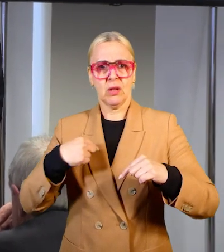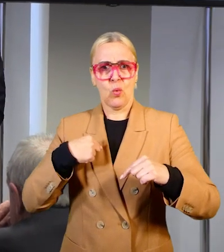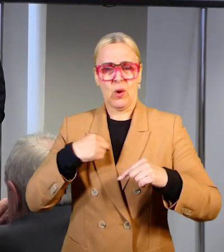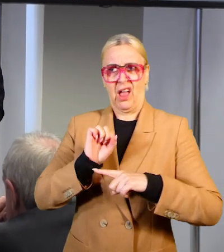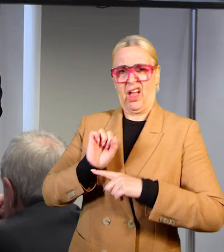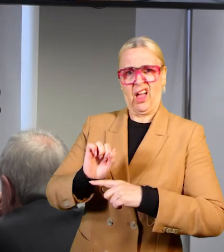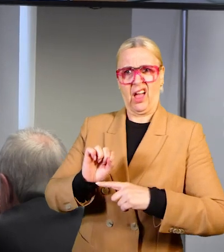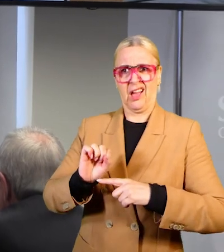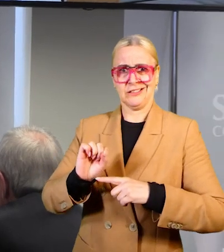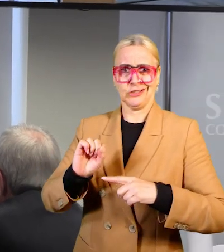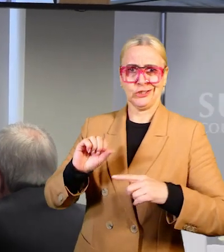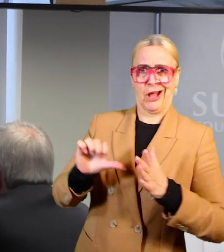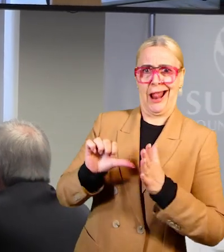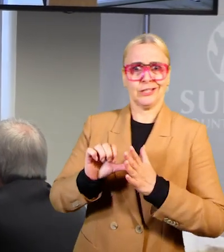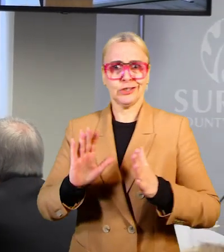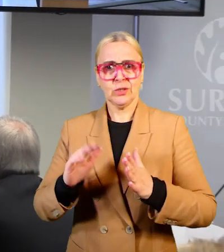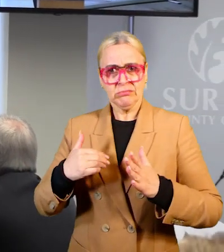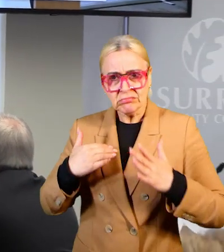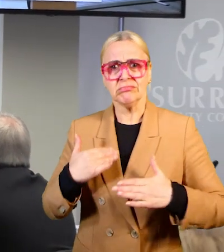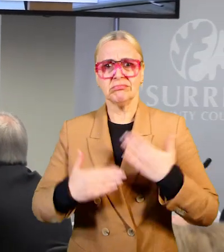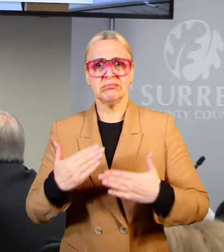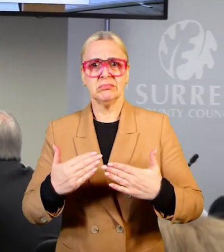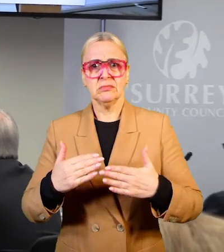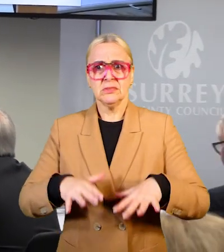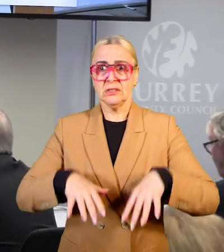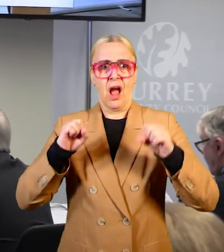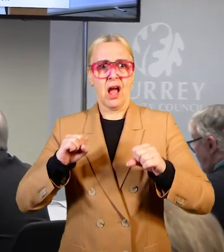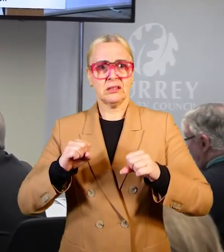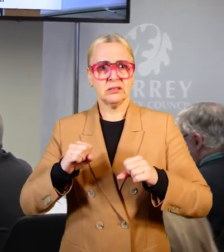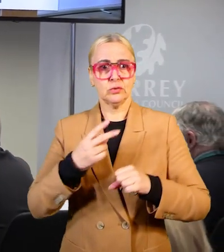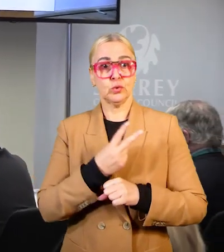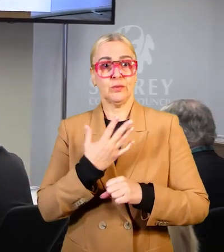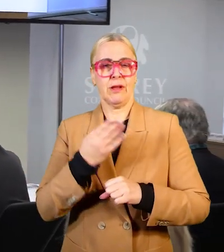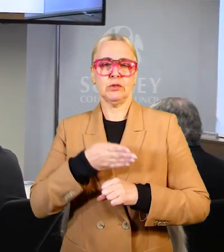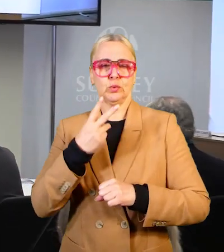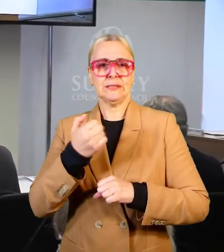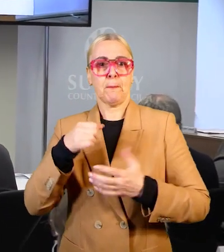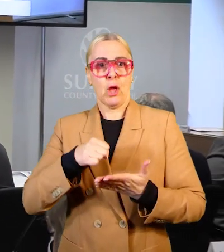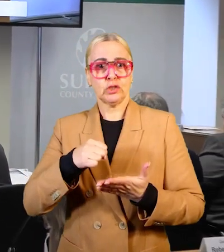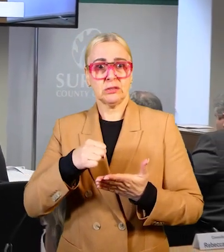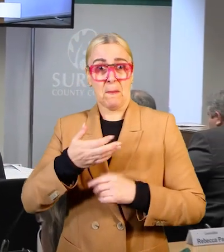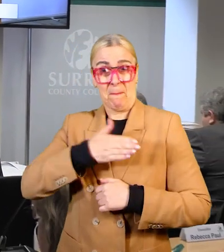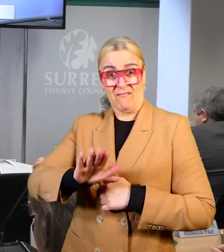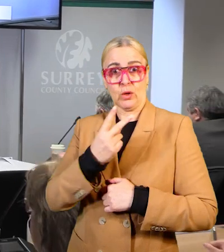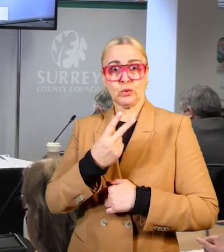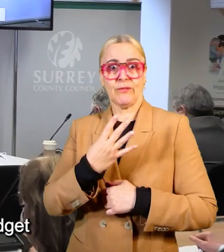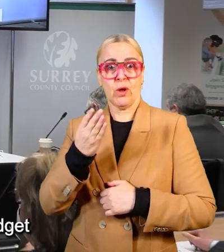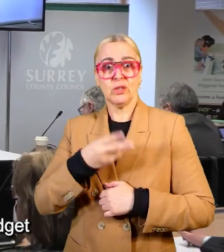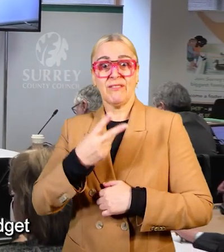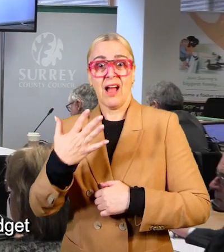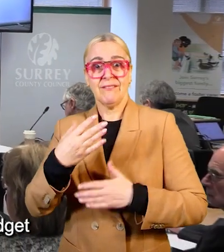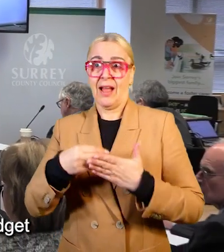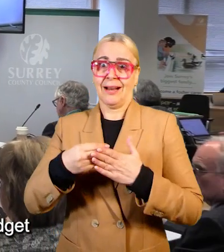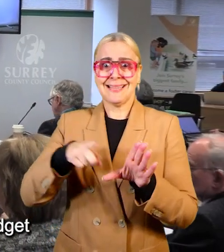plate. At Surrey County Council, we do not shirk a challenge and this moment is no different.